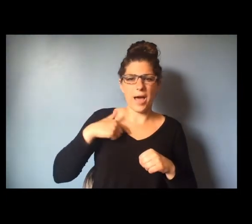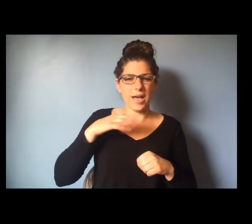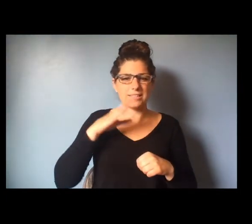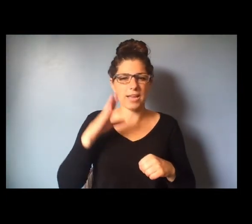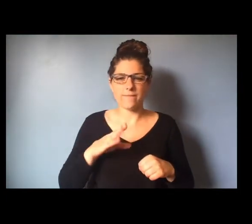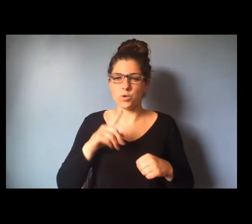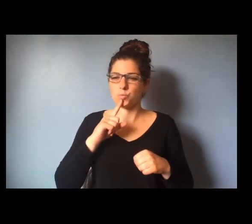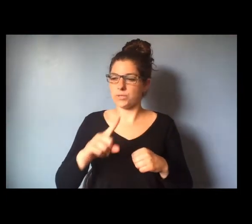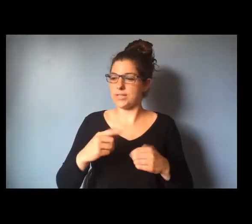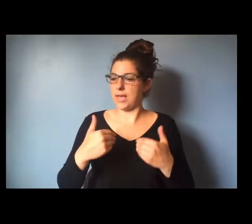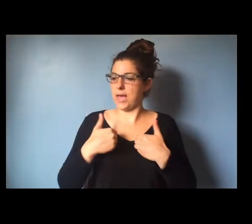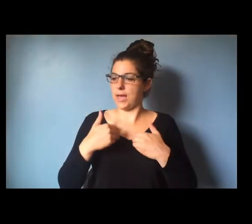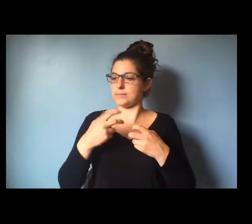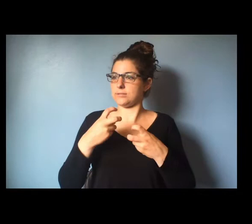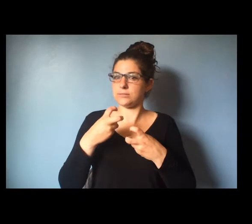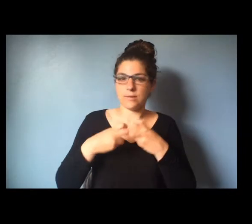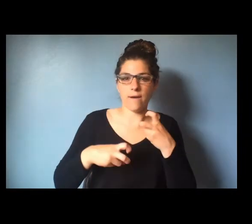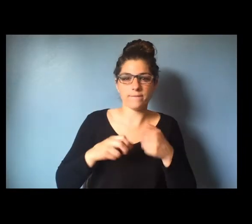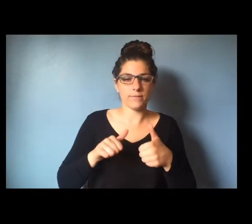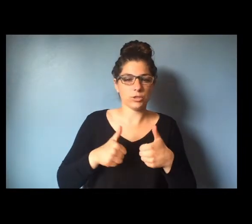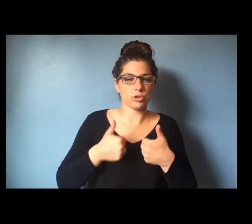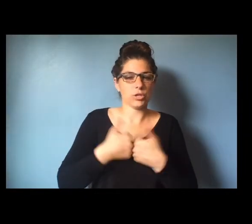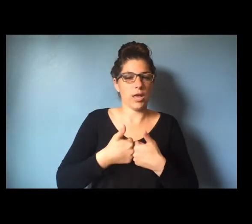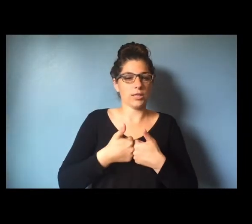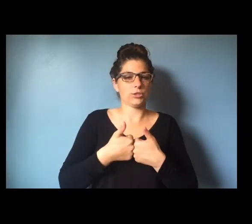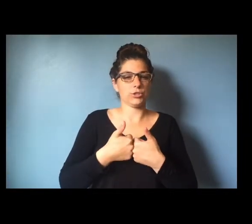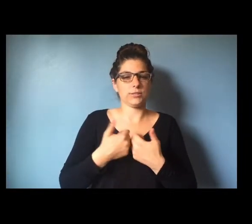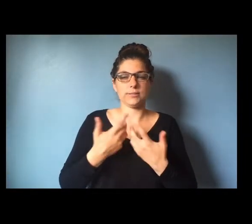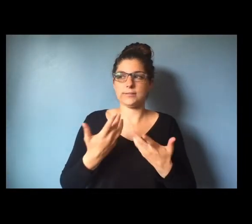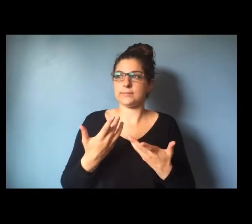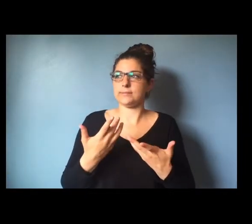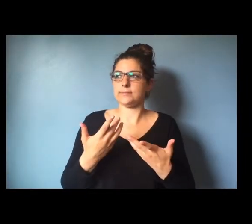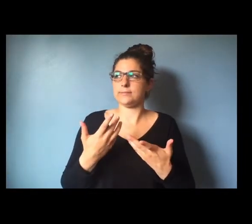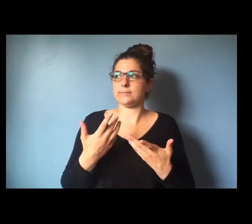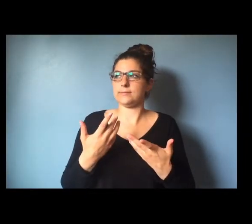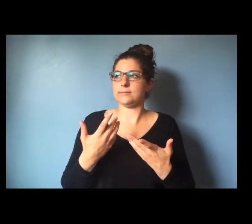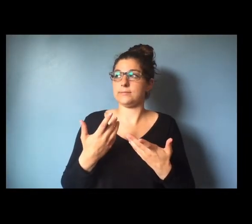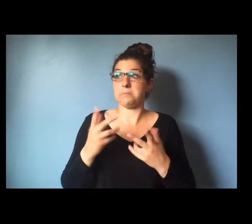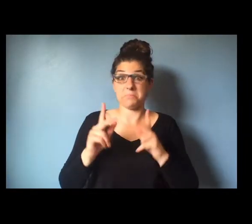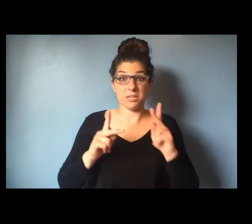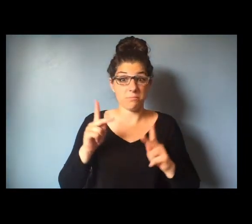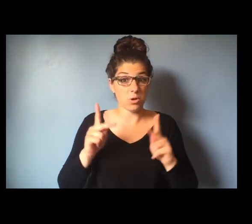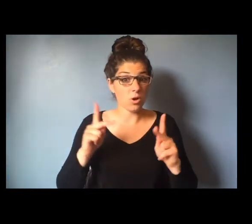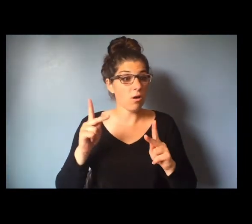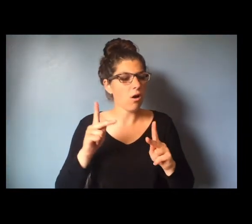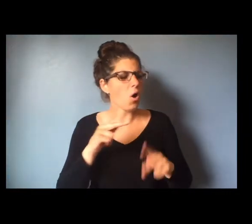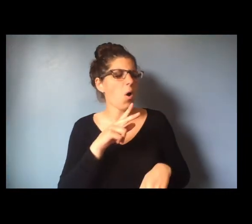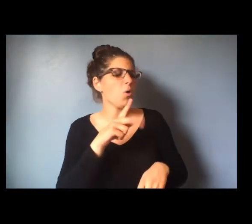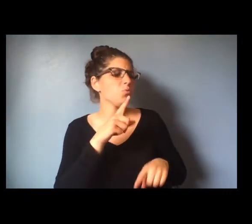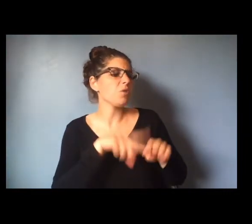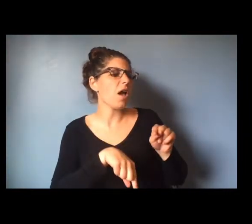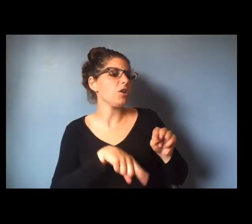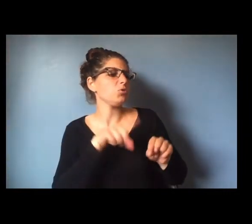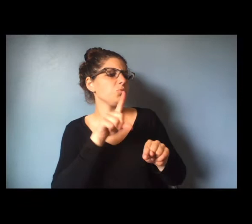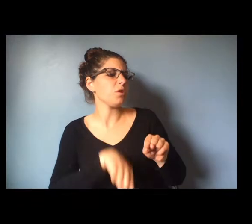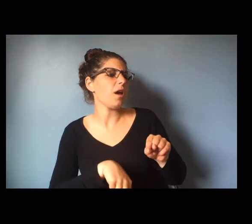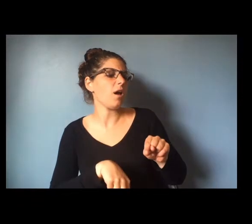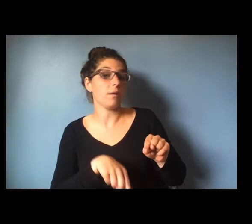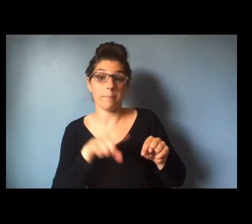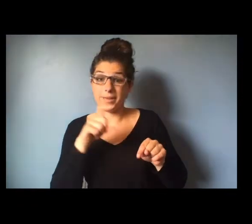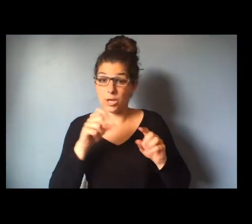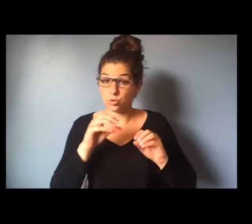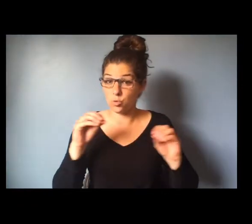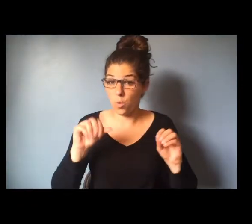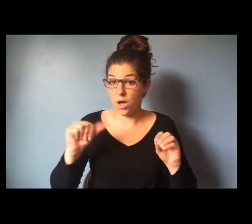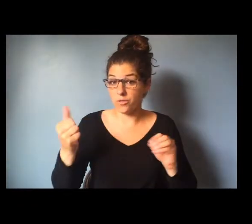really had tough challenges to whereas people didn't want to let me do something because I'm missing a hand, because